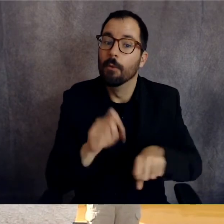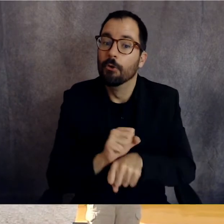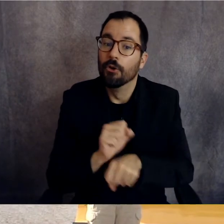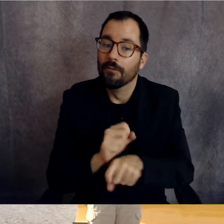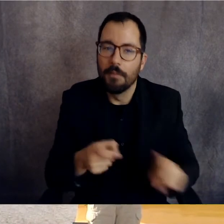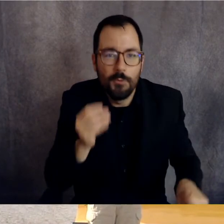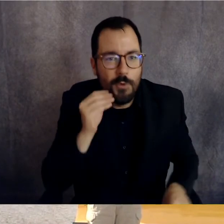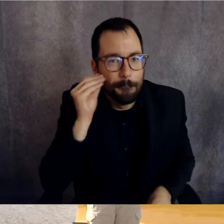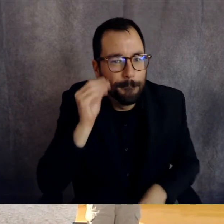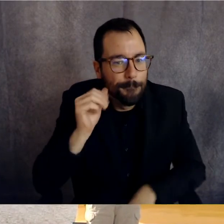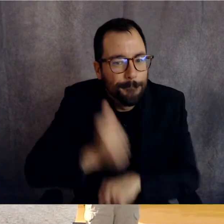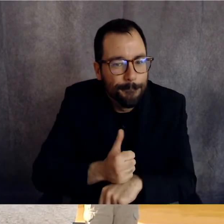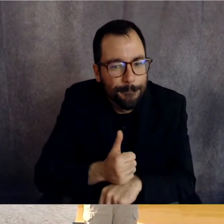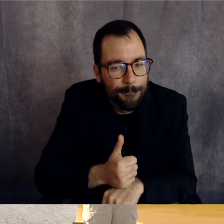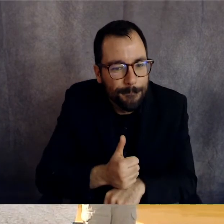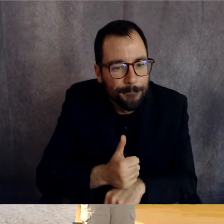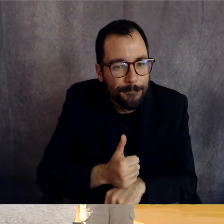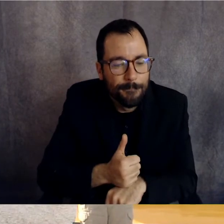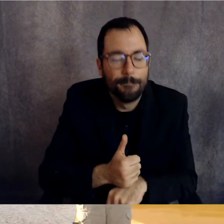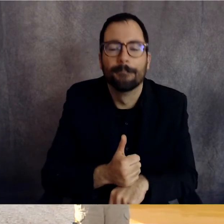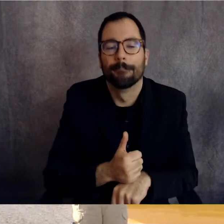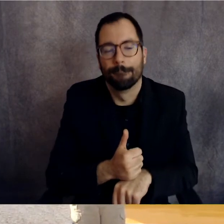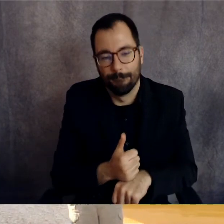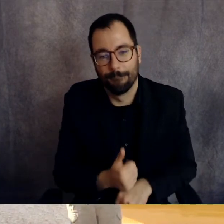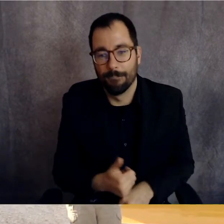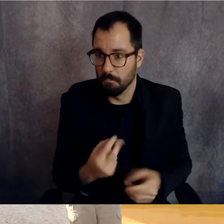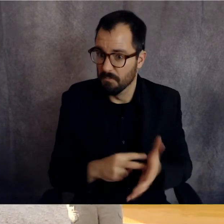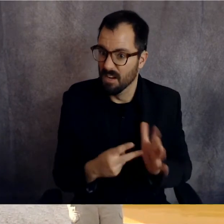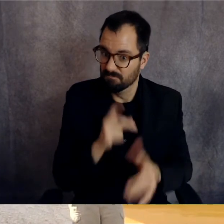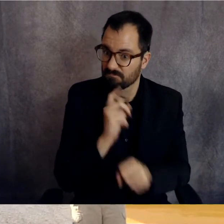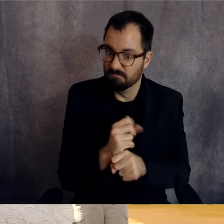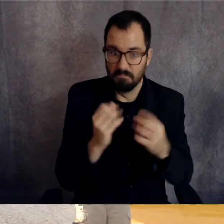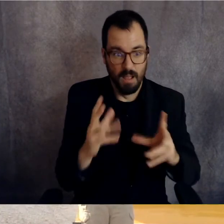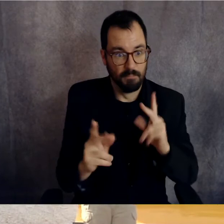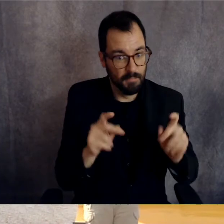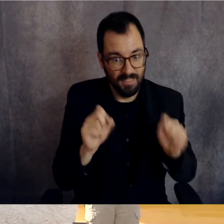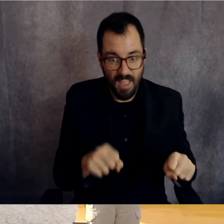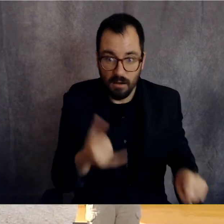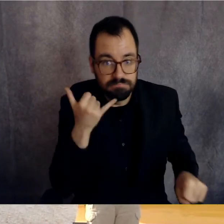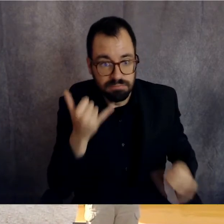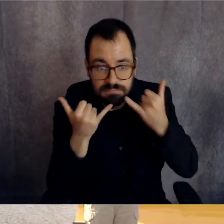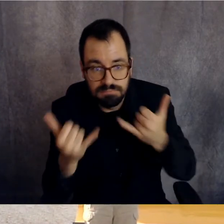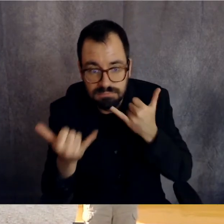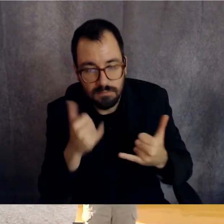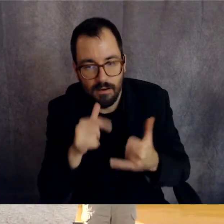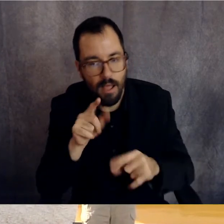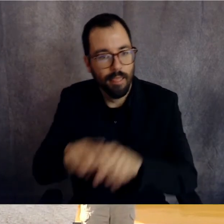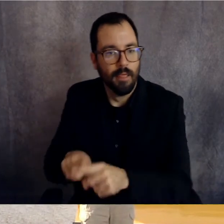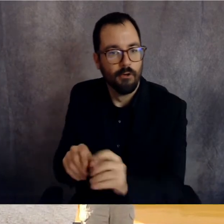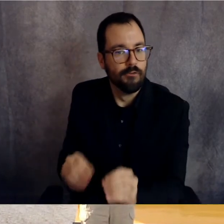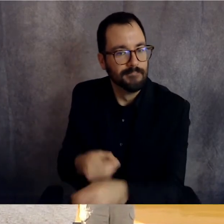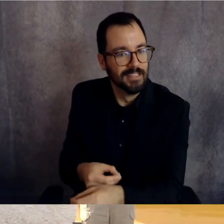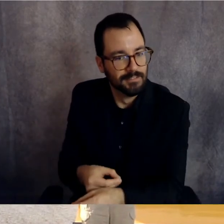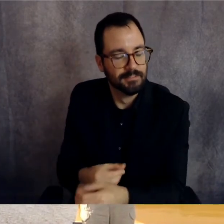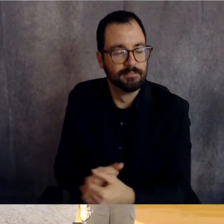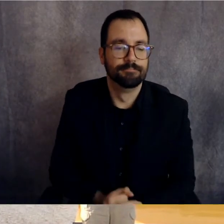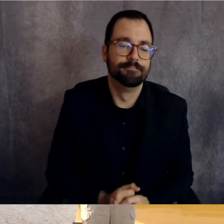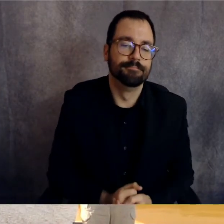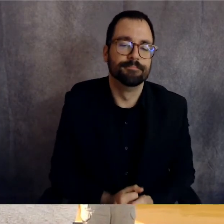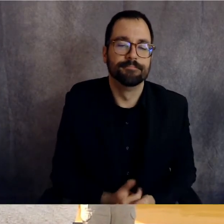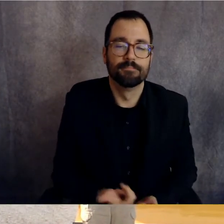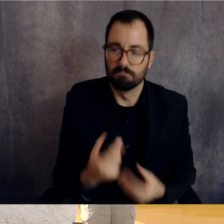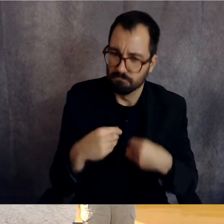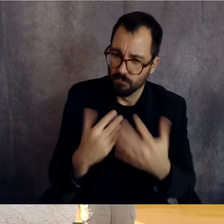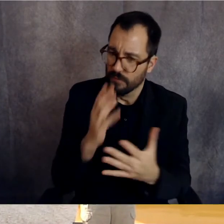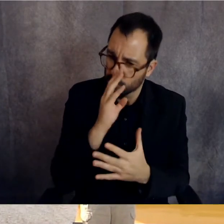from home setup that we have. We actually have more call takers that are actually on the phones that will be able to answer your calls and direct city services to